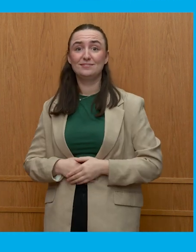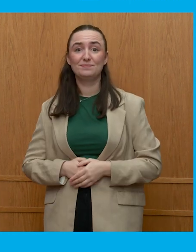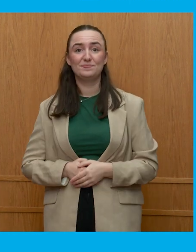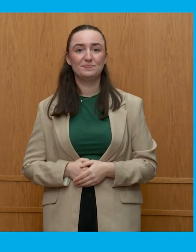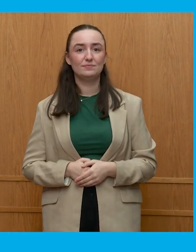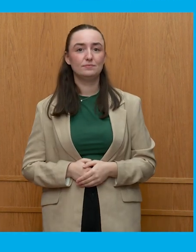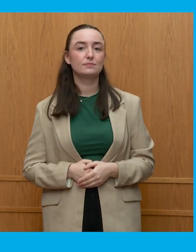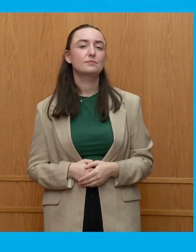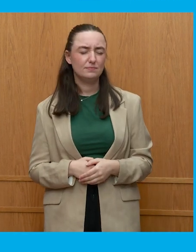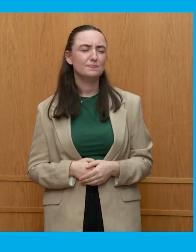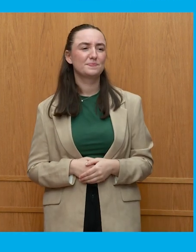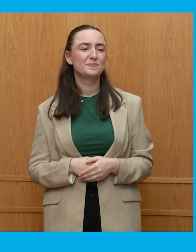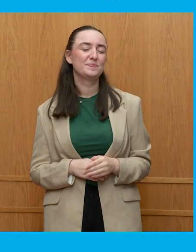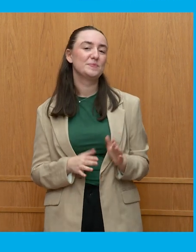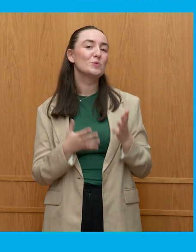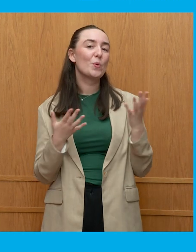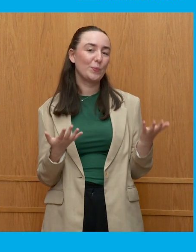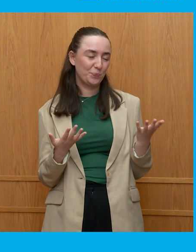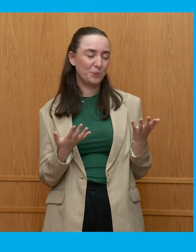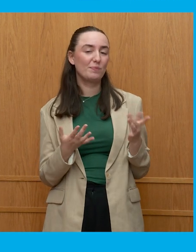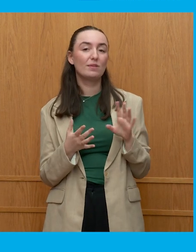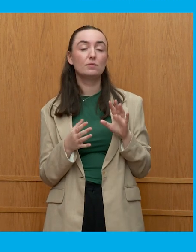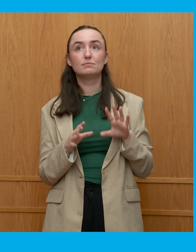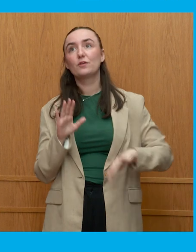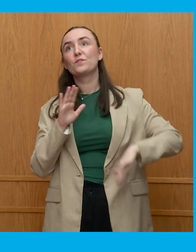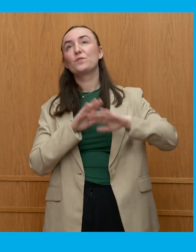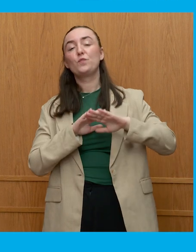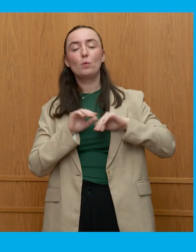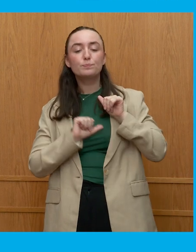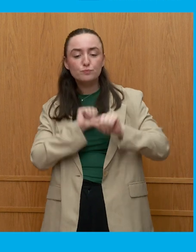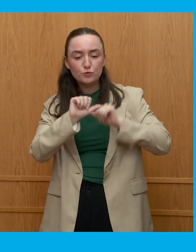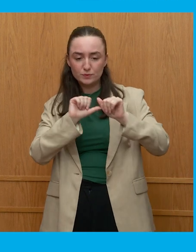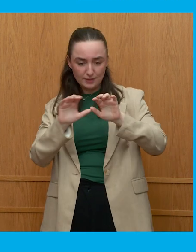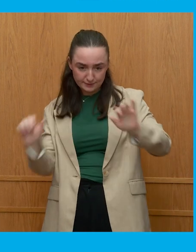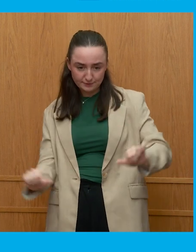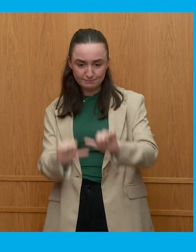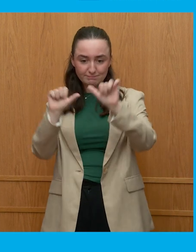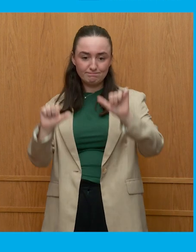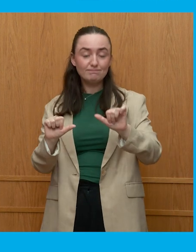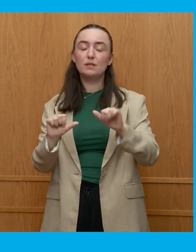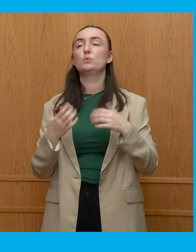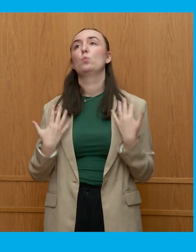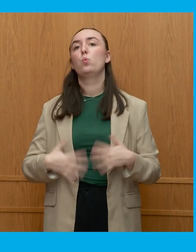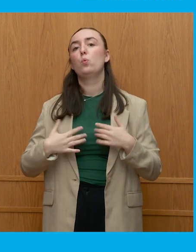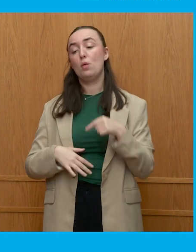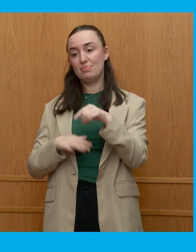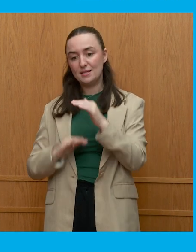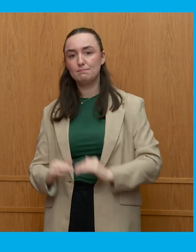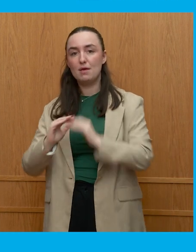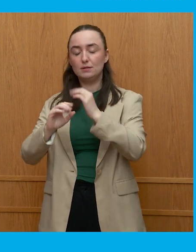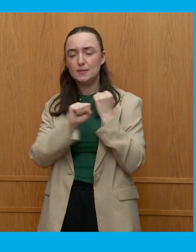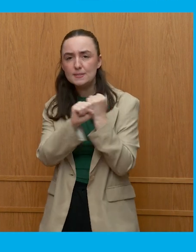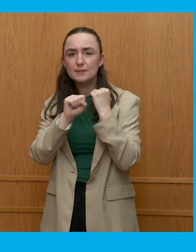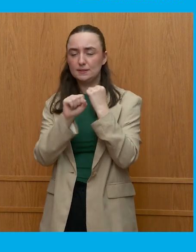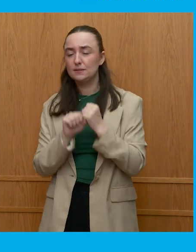So, in terms of the whole process, I mean, it was really remarkable the way the building was generated,